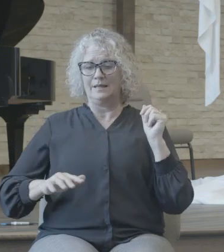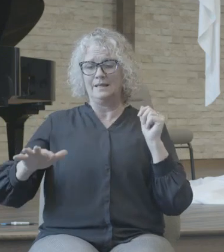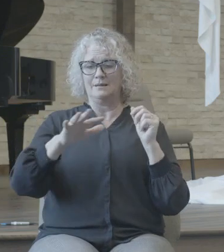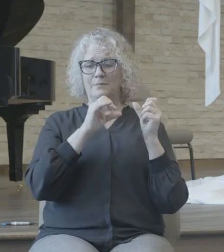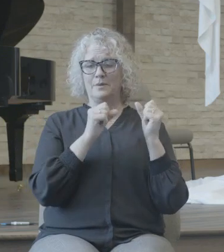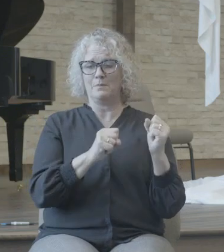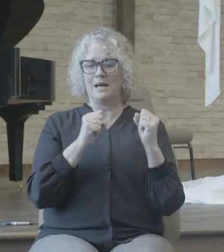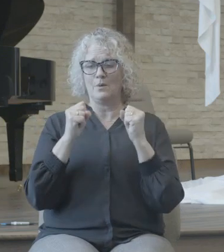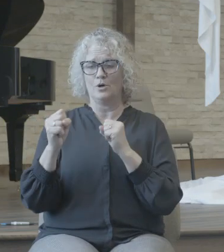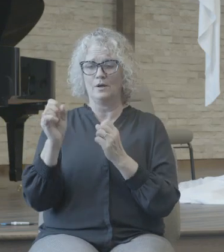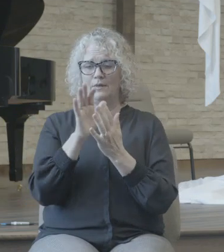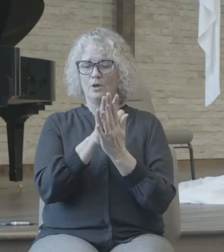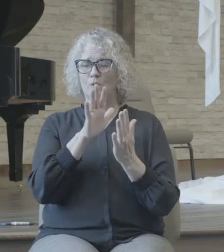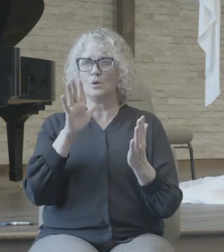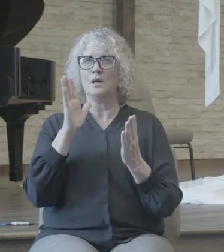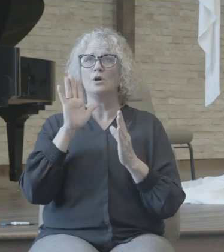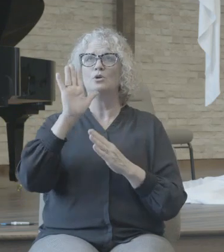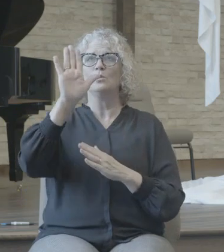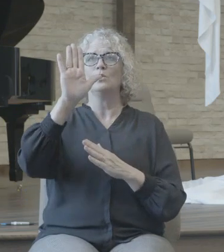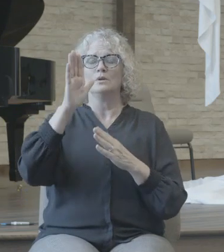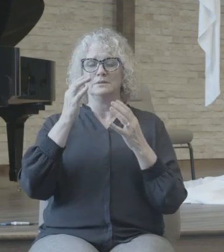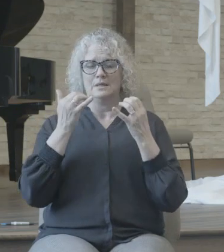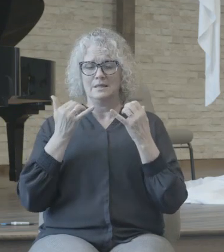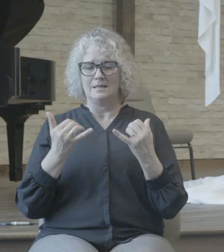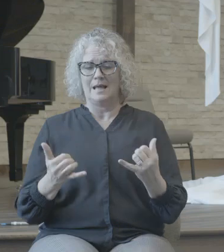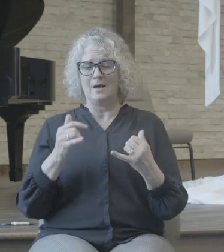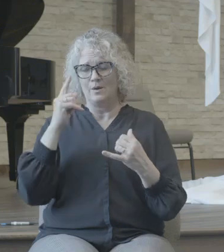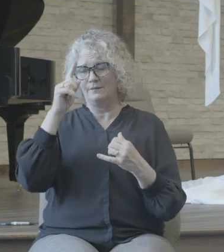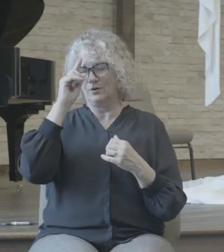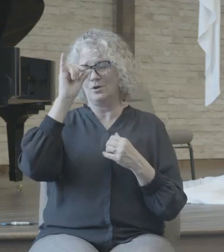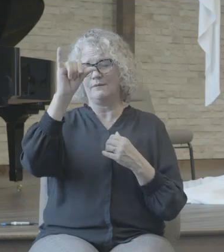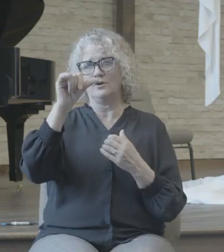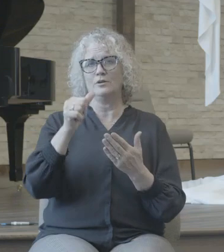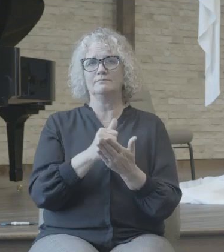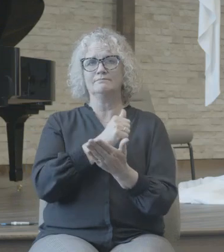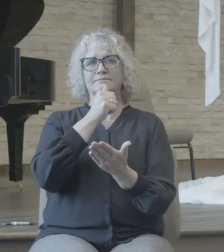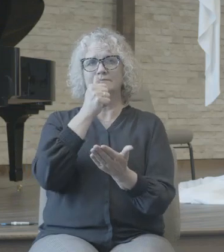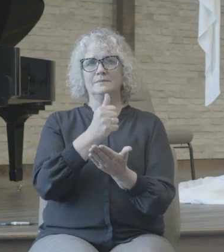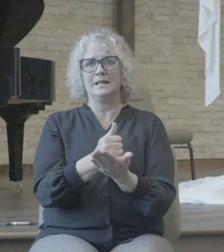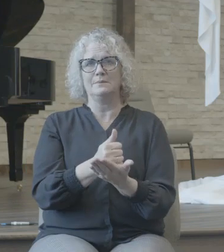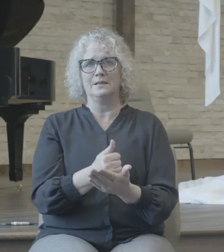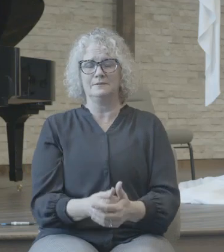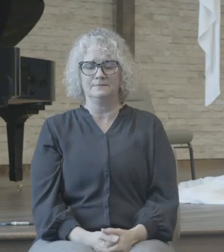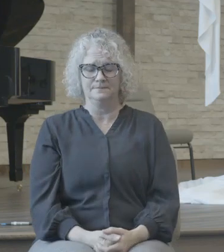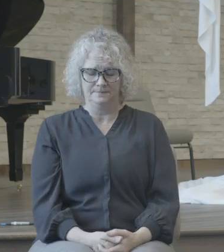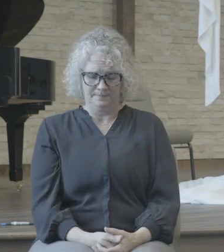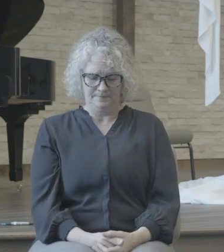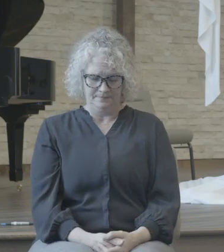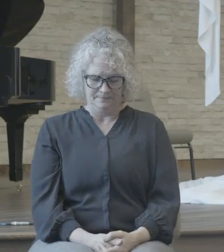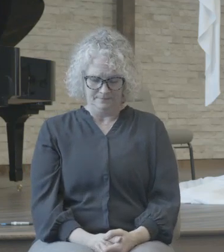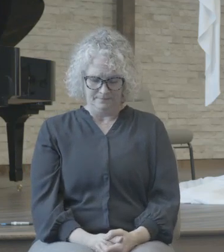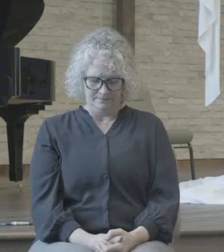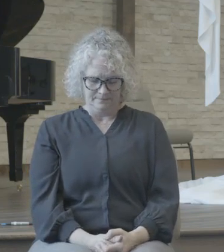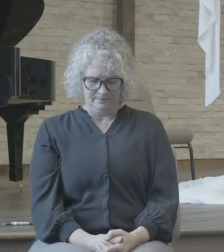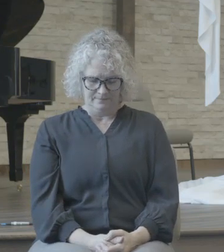the kingdom, the power, and the glory are yours, now and forever. Amen.